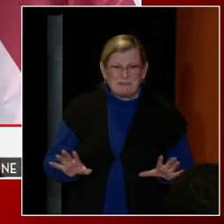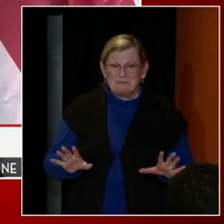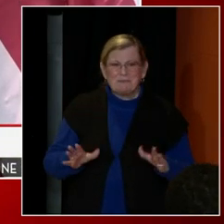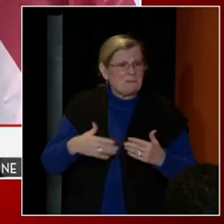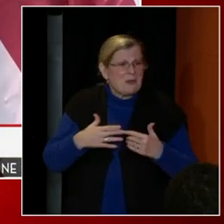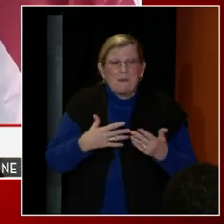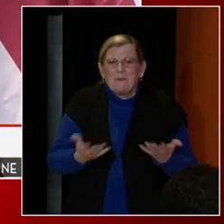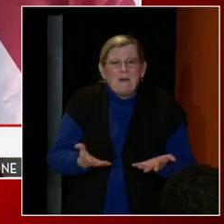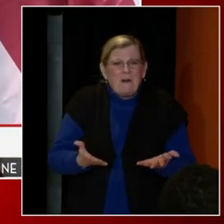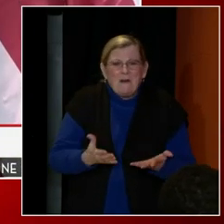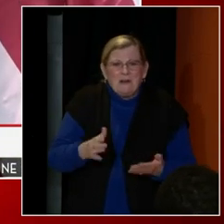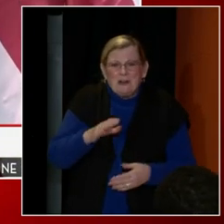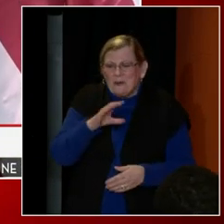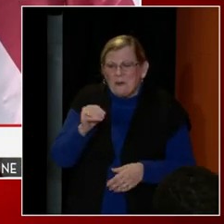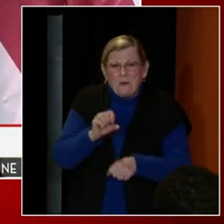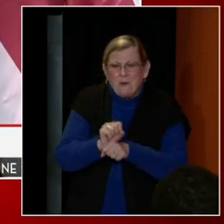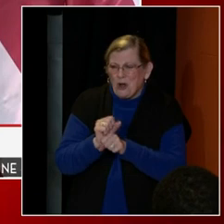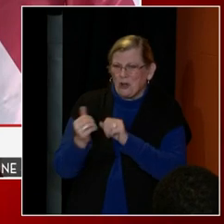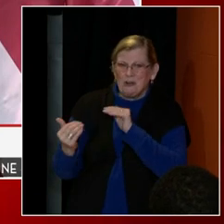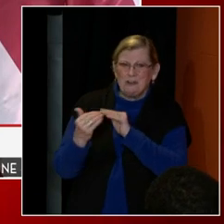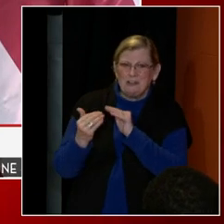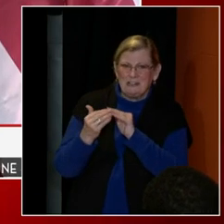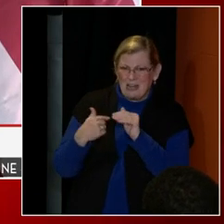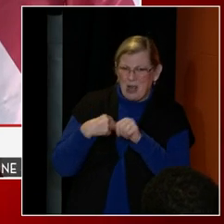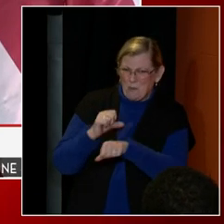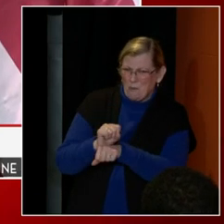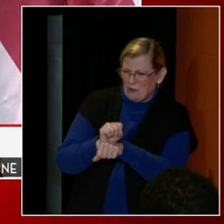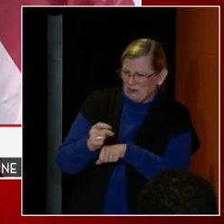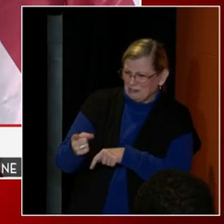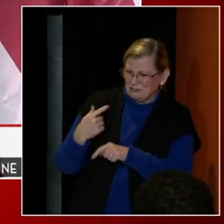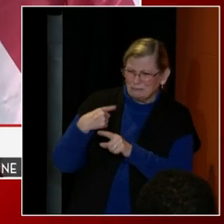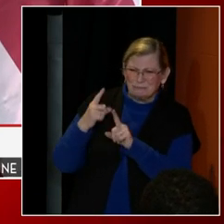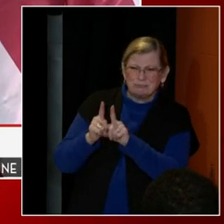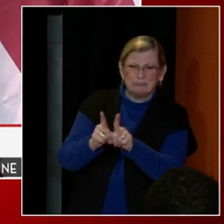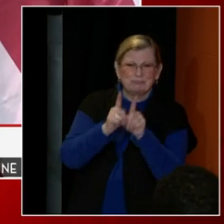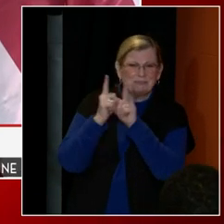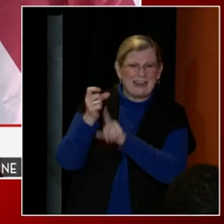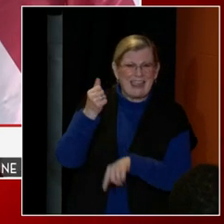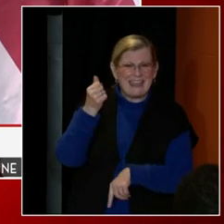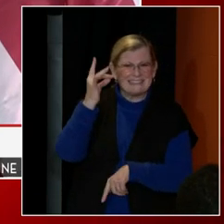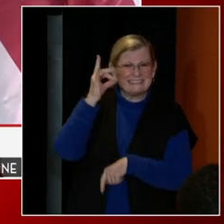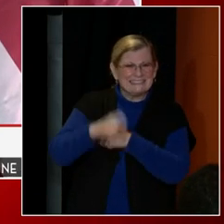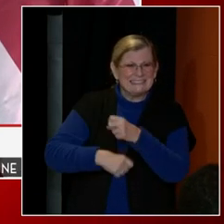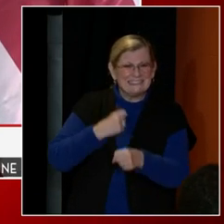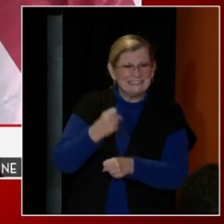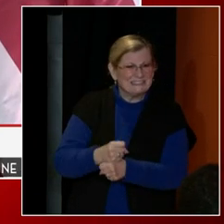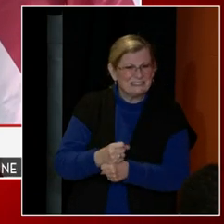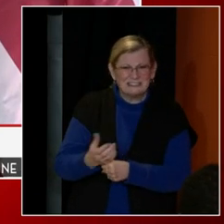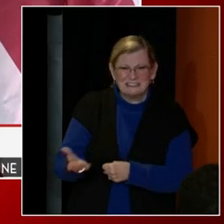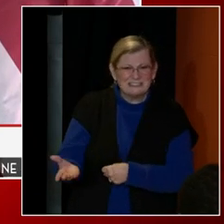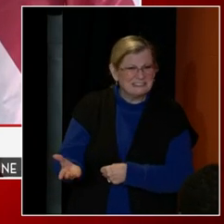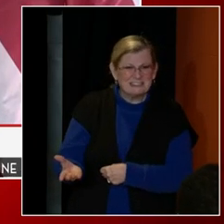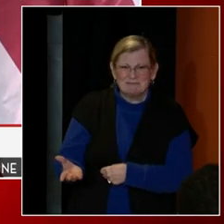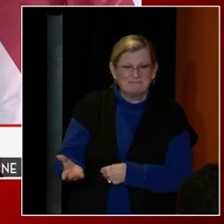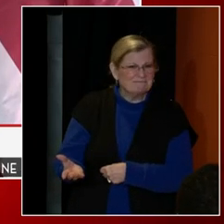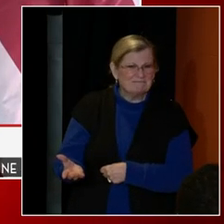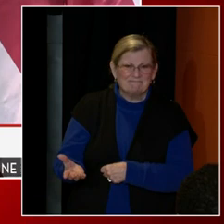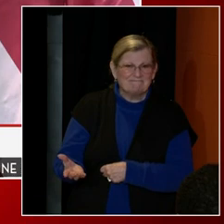who I've been on this job almost 18 years. And it just gives you such